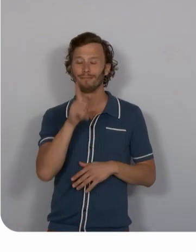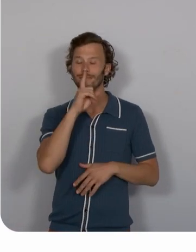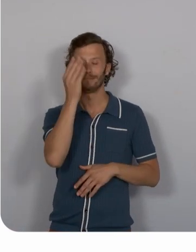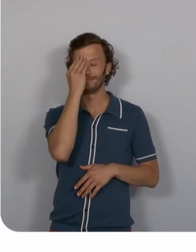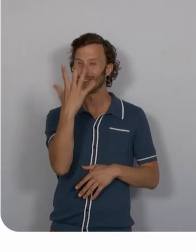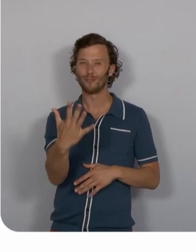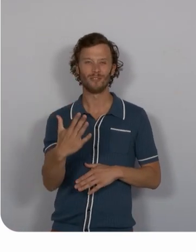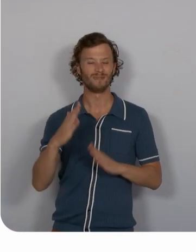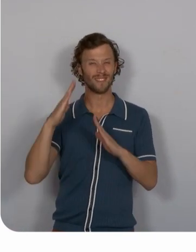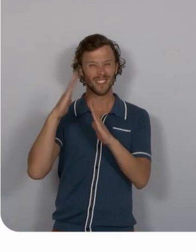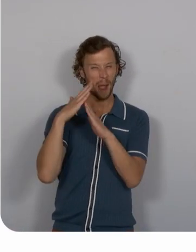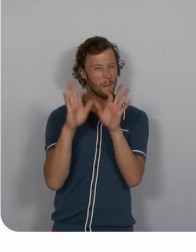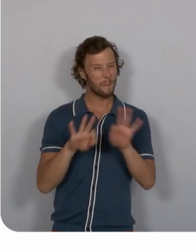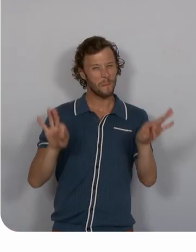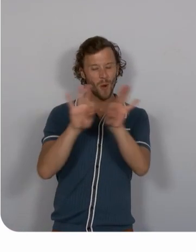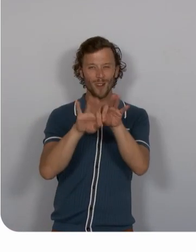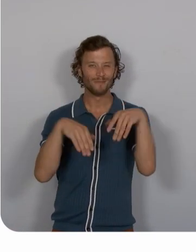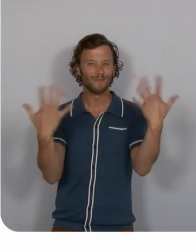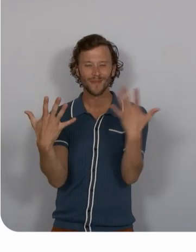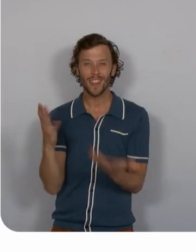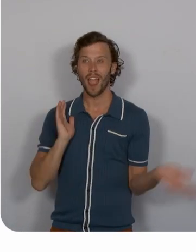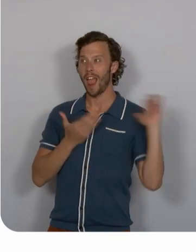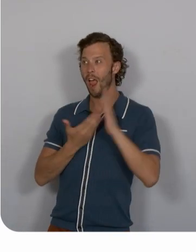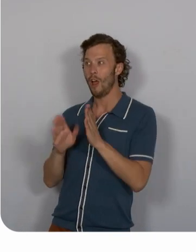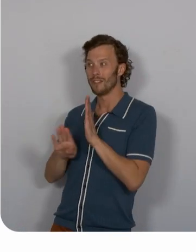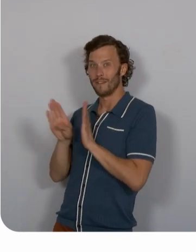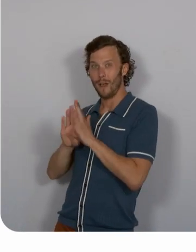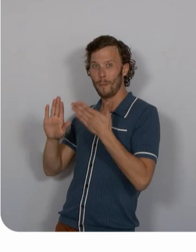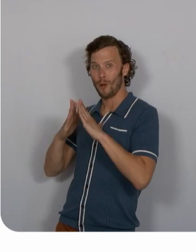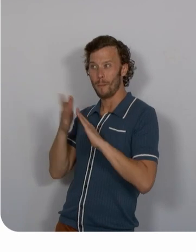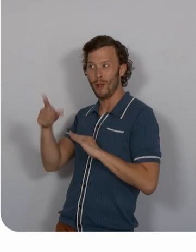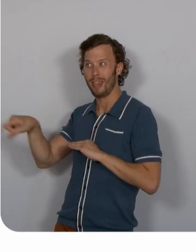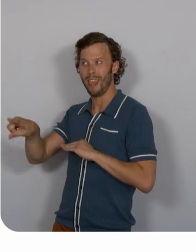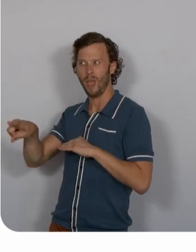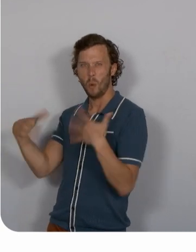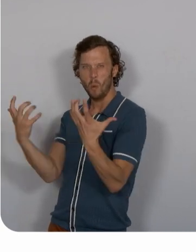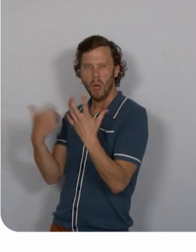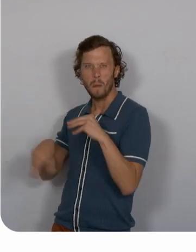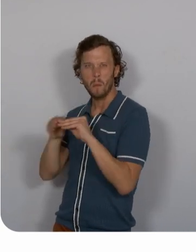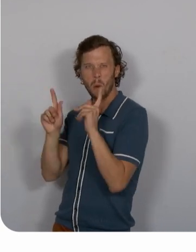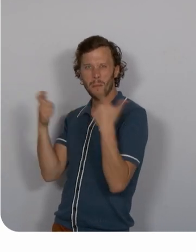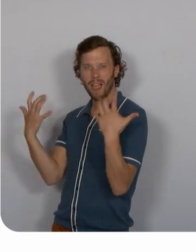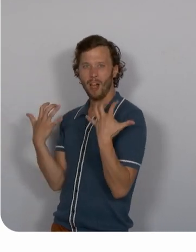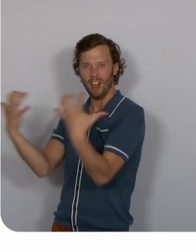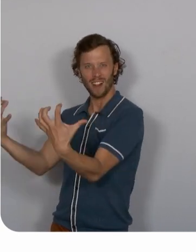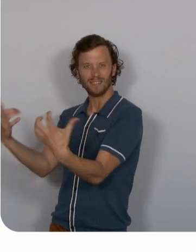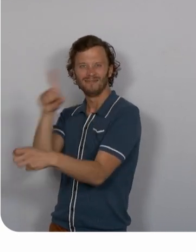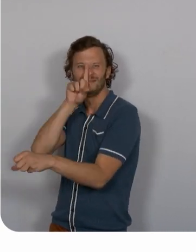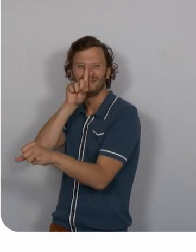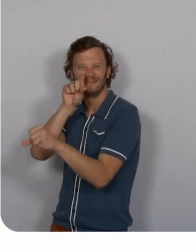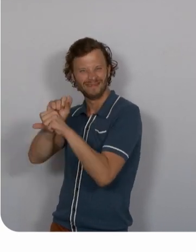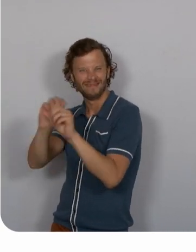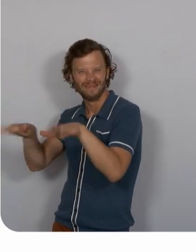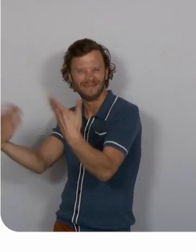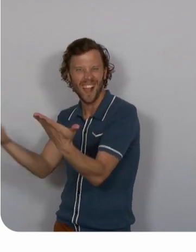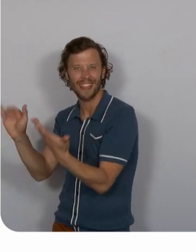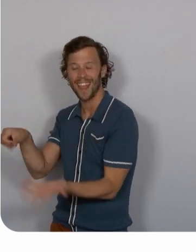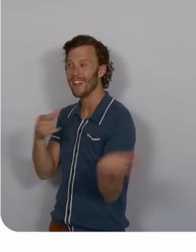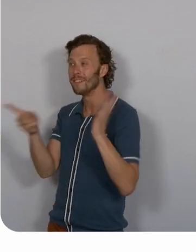did was help our community of developers reach a massive audience of people hungry for the best